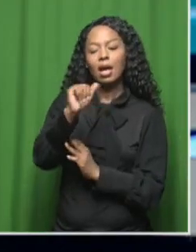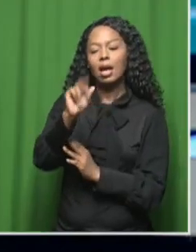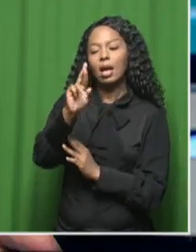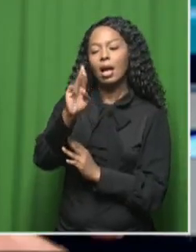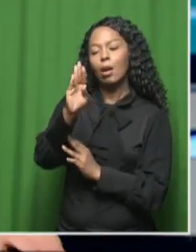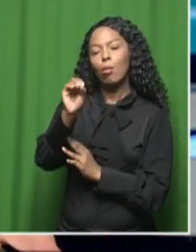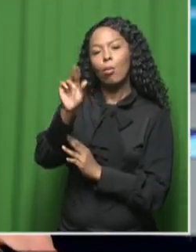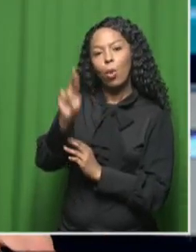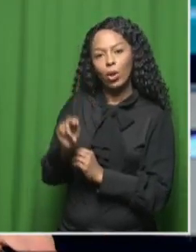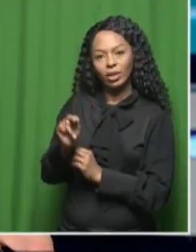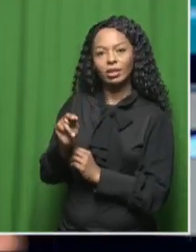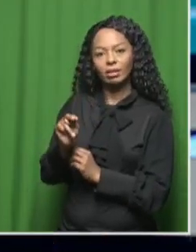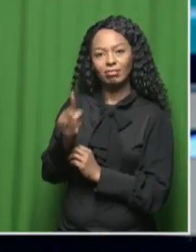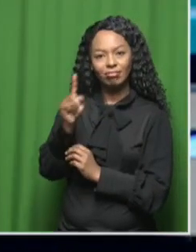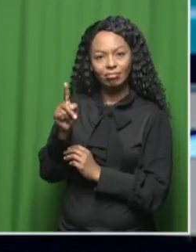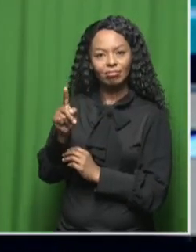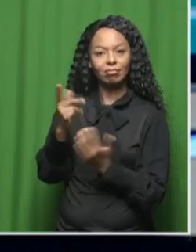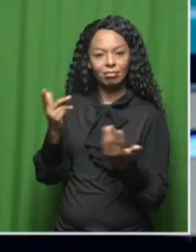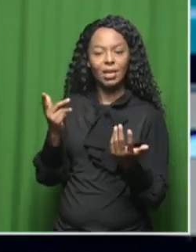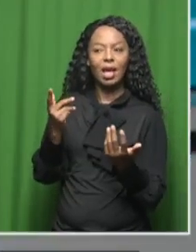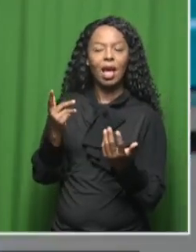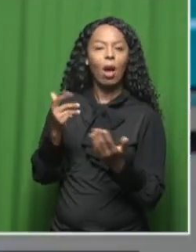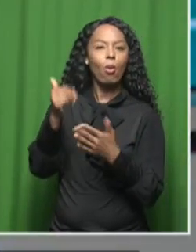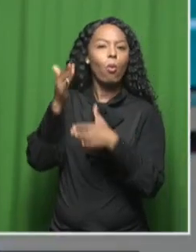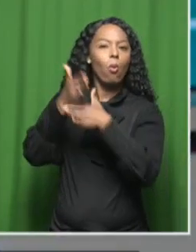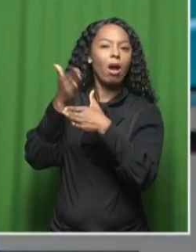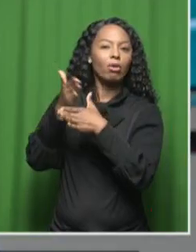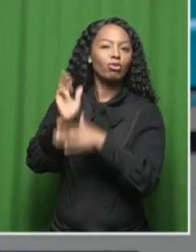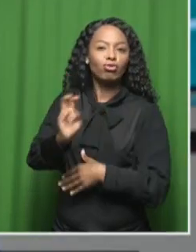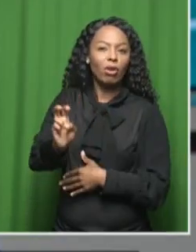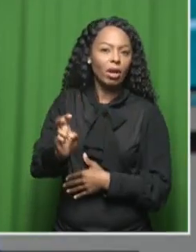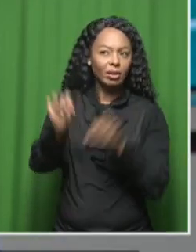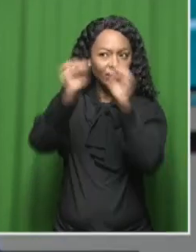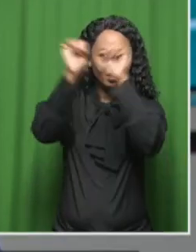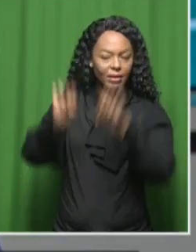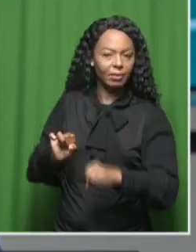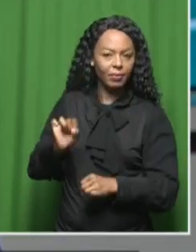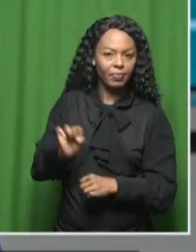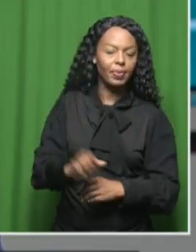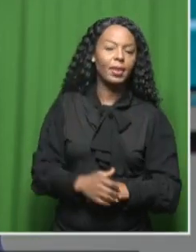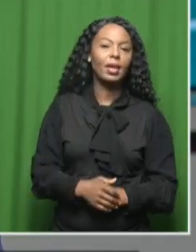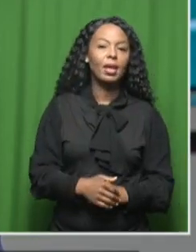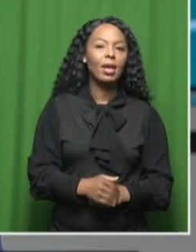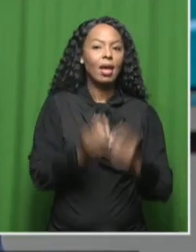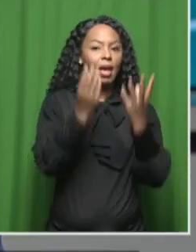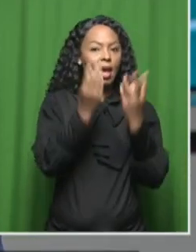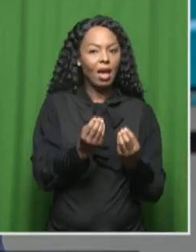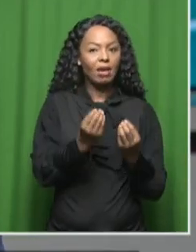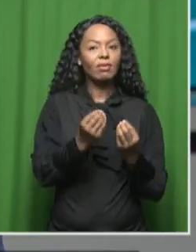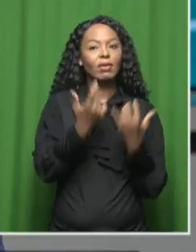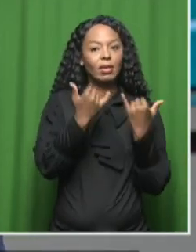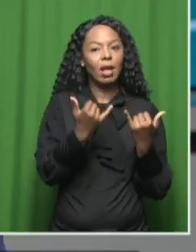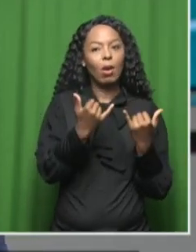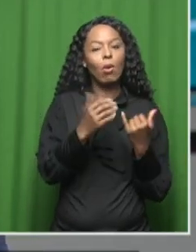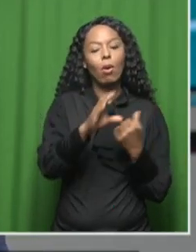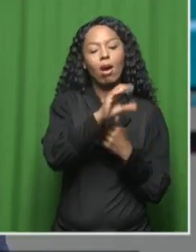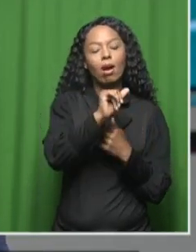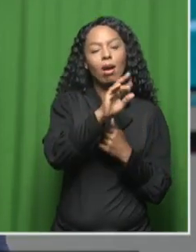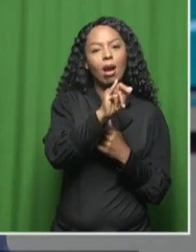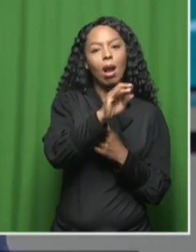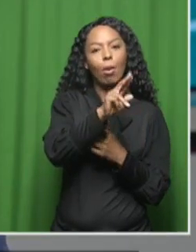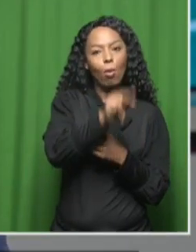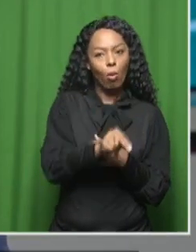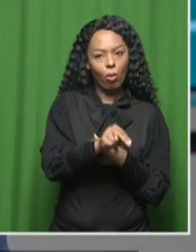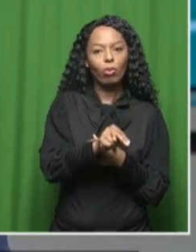and how it's actually going to work. Effectively, it means we have a certain carbon budget left across the world that